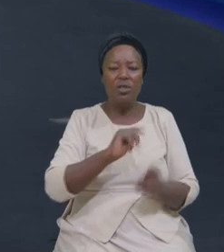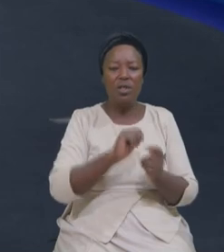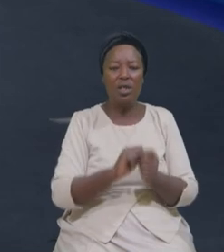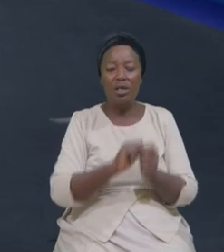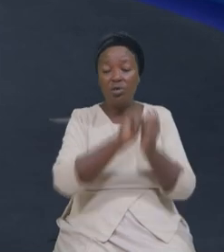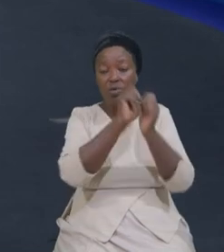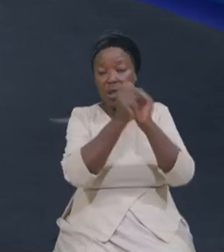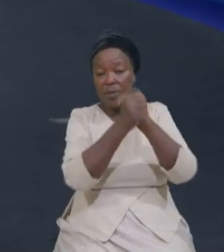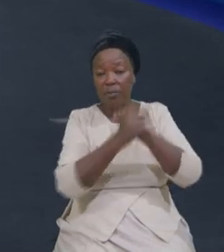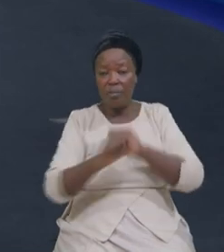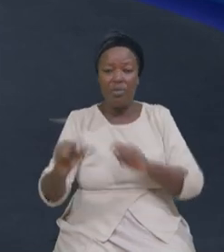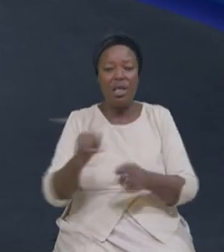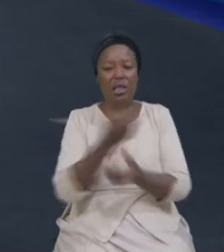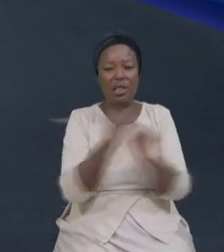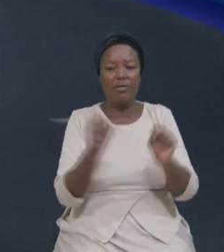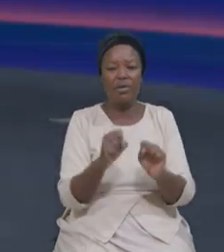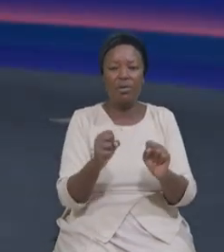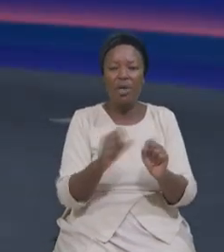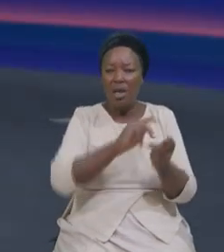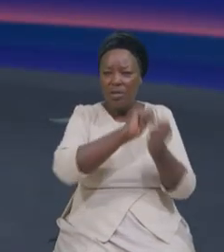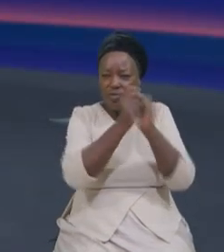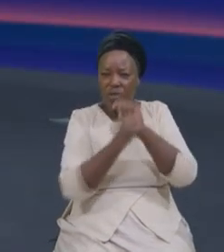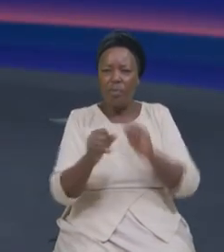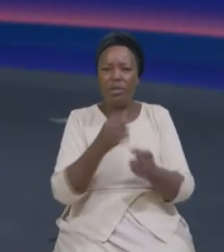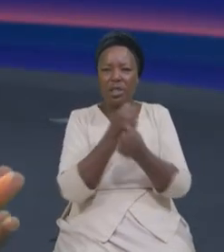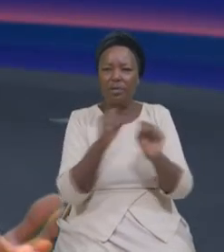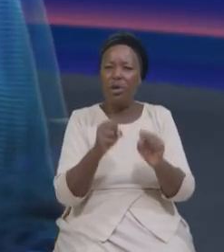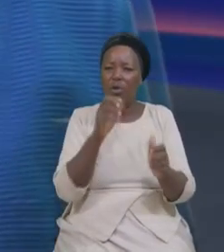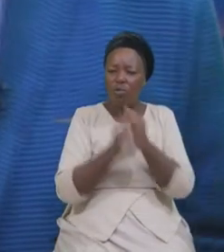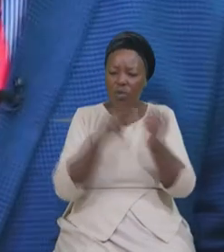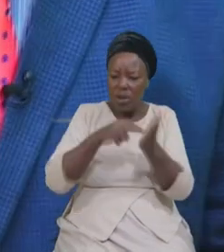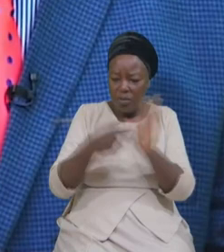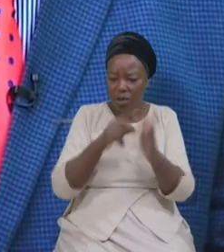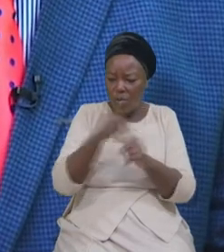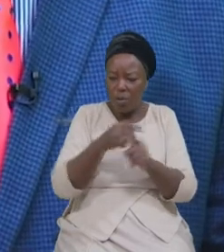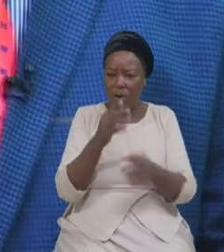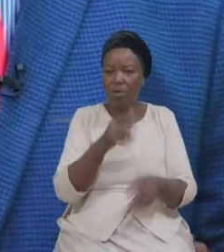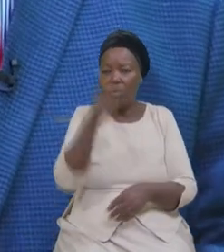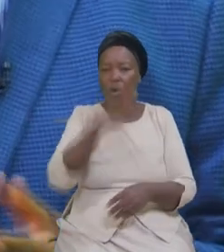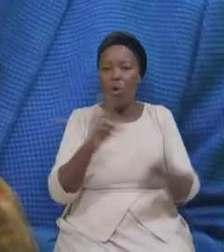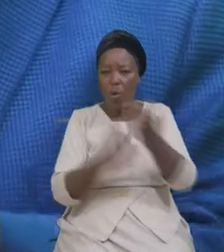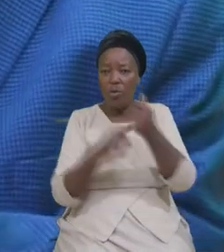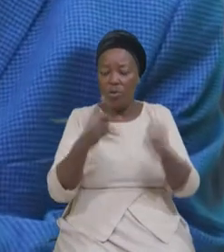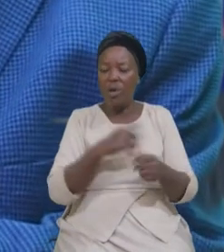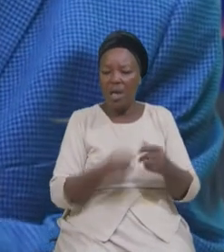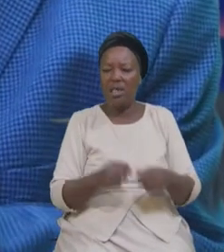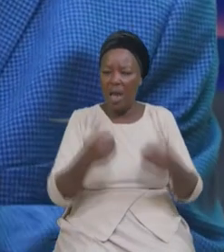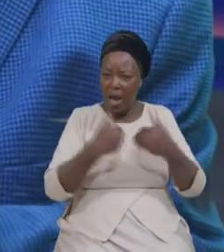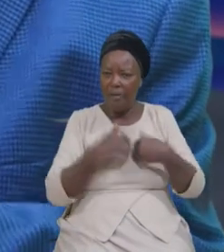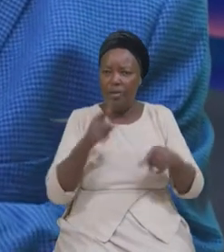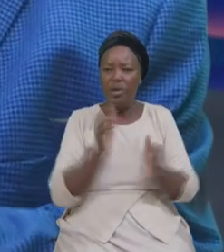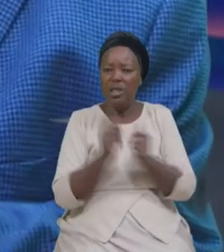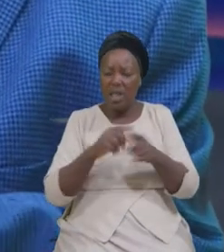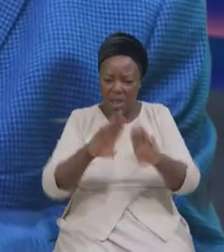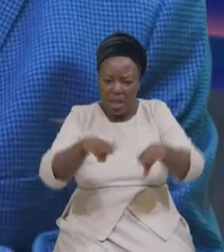salvation. Transforming salvation. That is when God takes hold of your life and he gives you salvation,